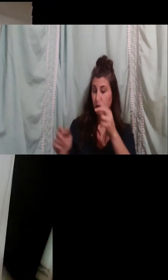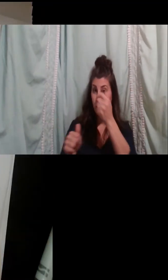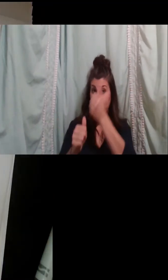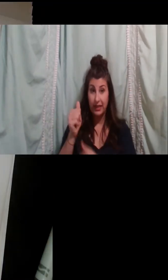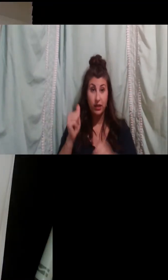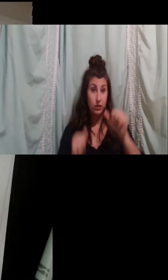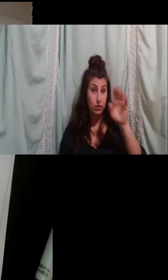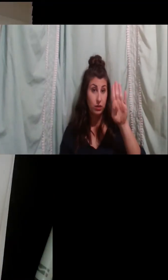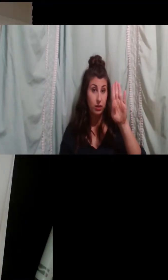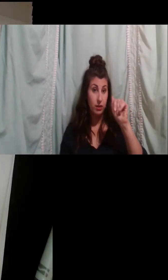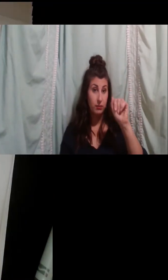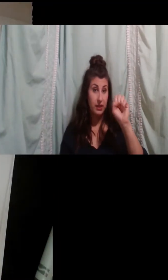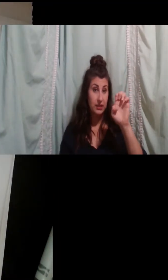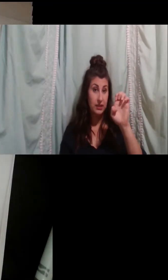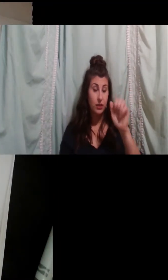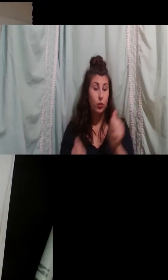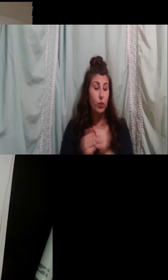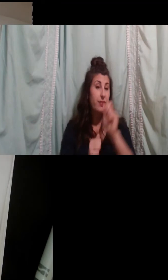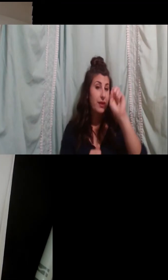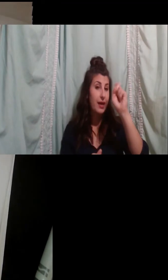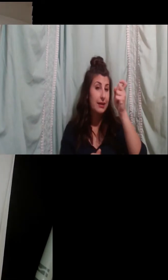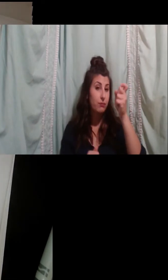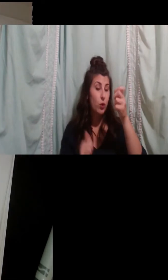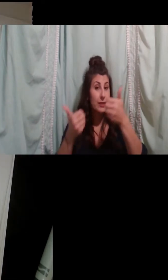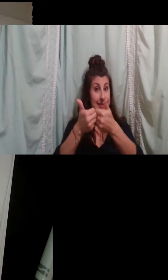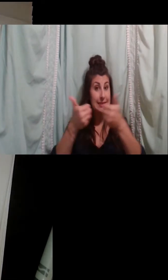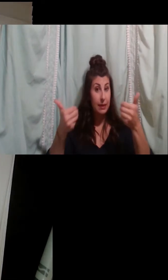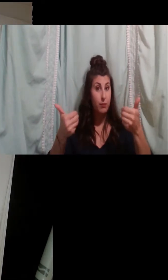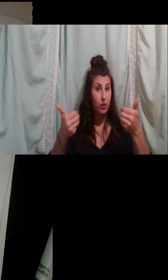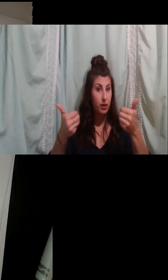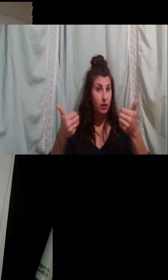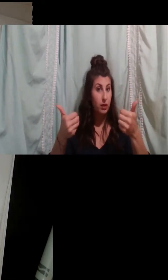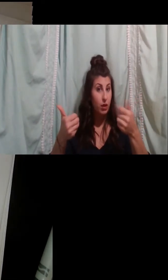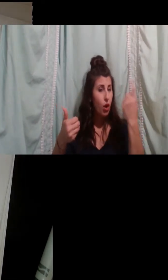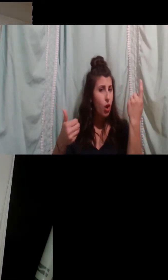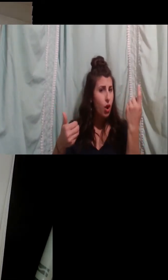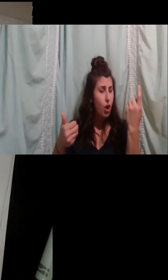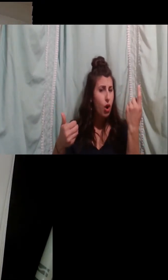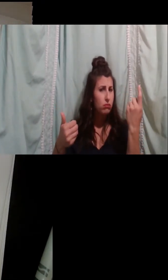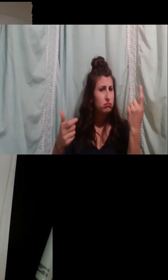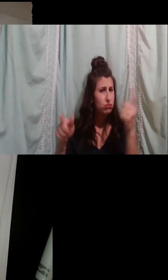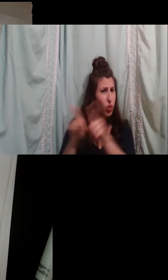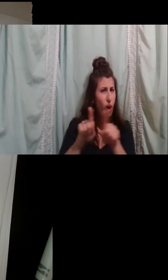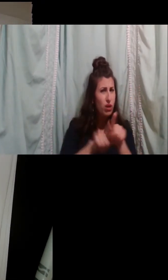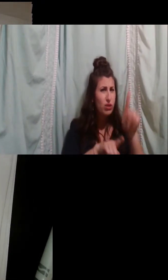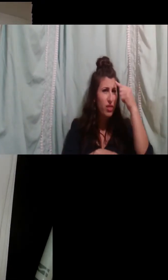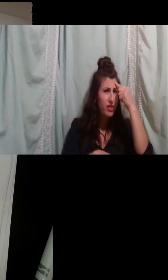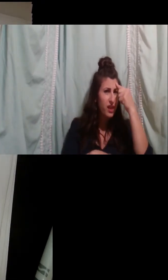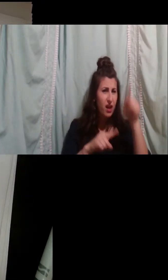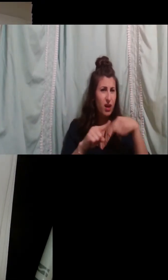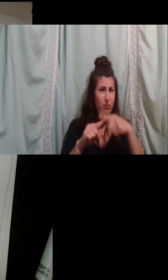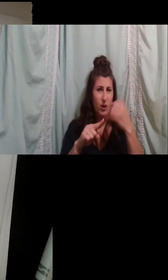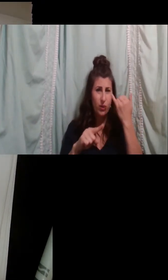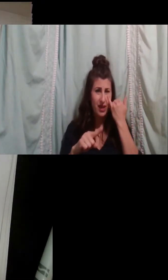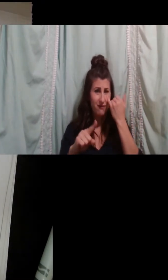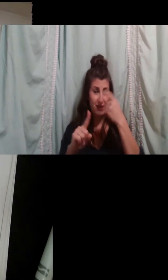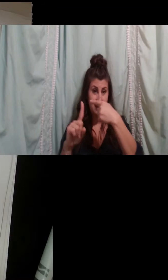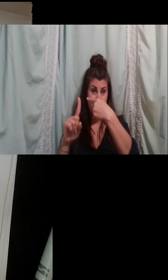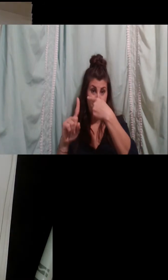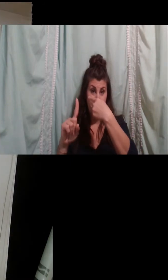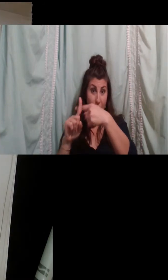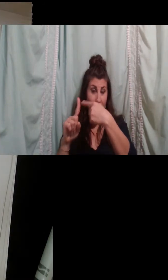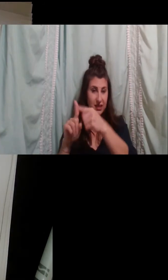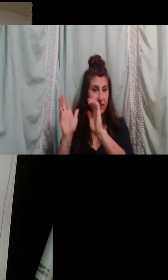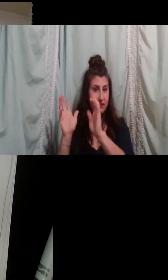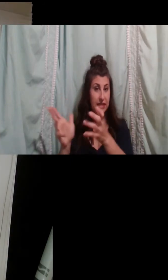So look at each base with its exponent separately. Okay, you can also think of it as if the exponent is positive, leave it where